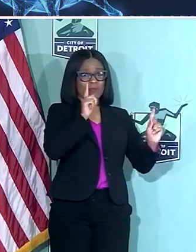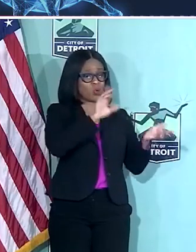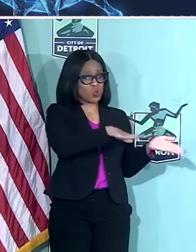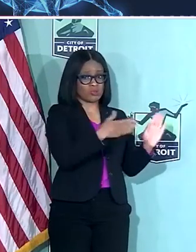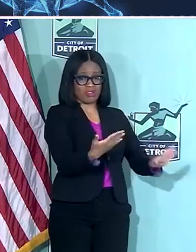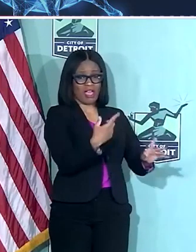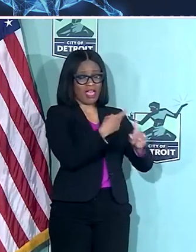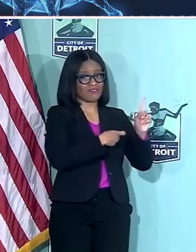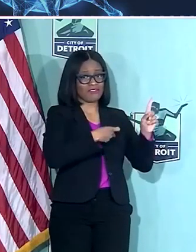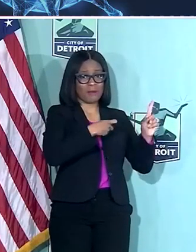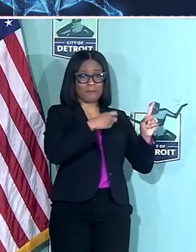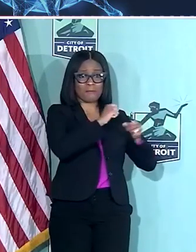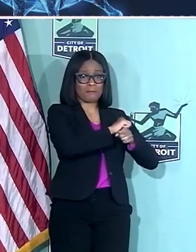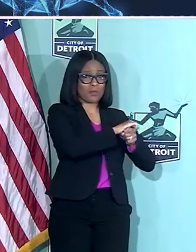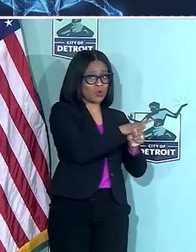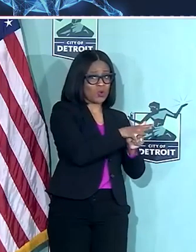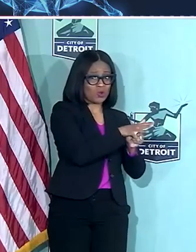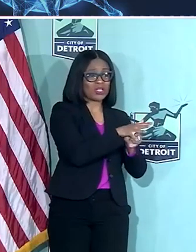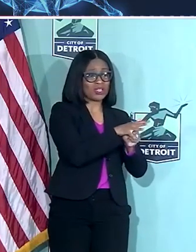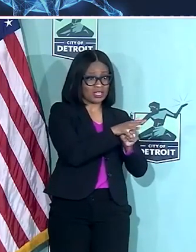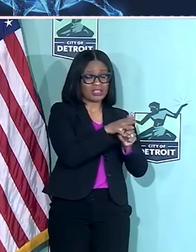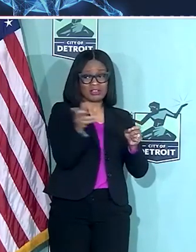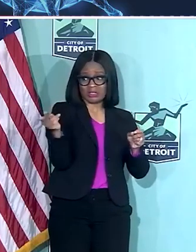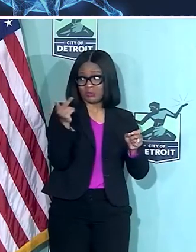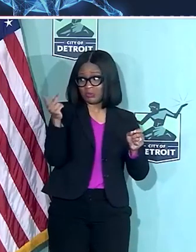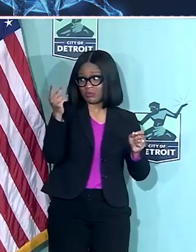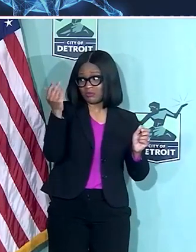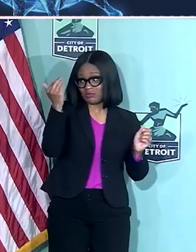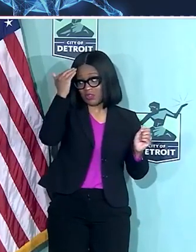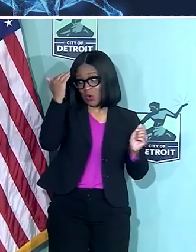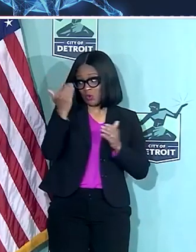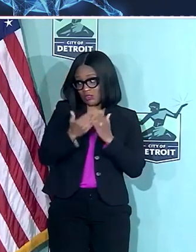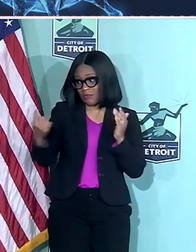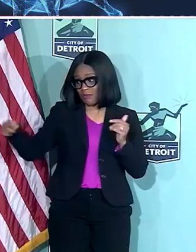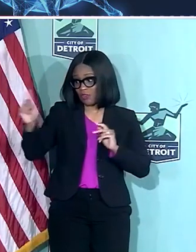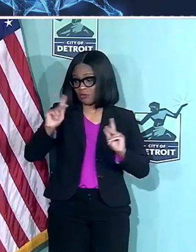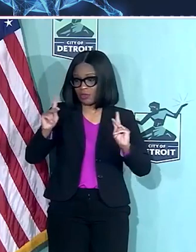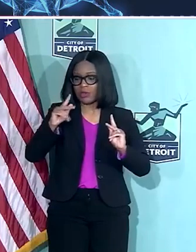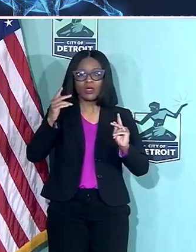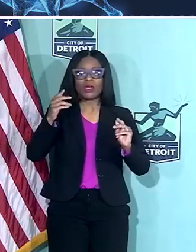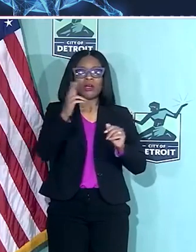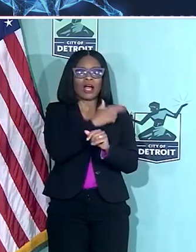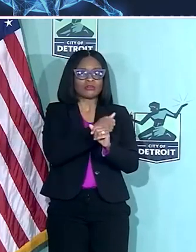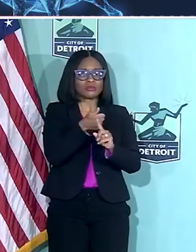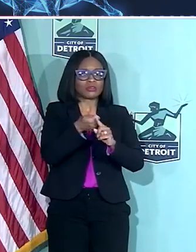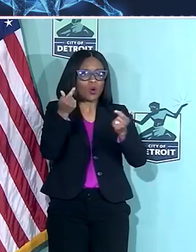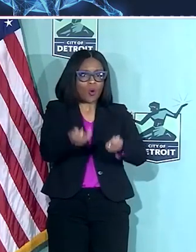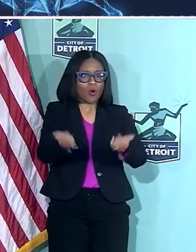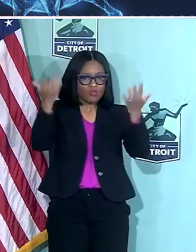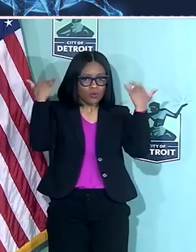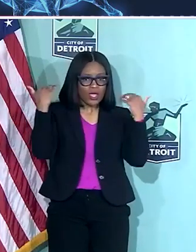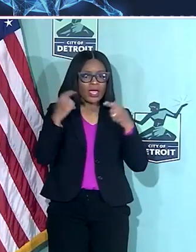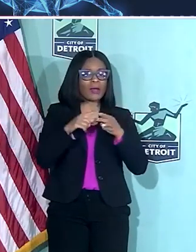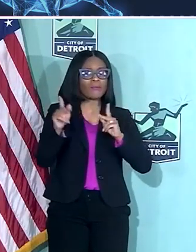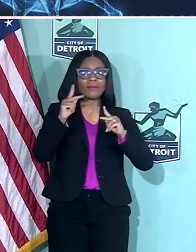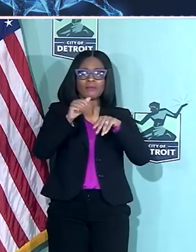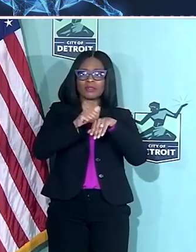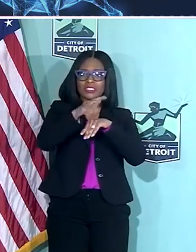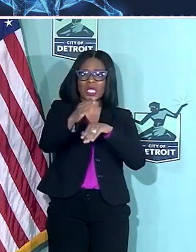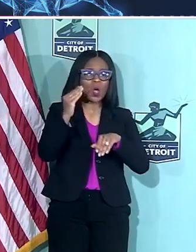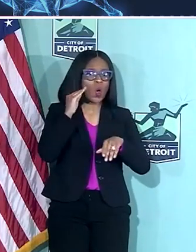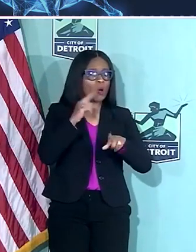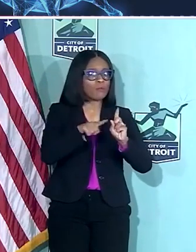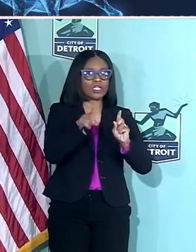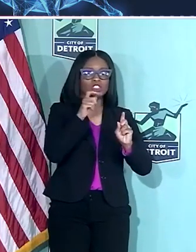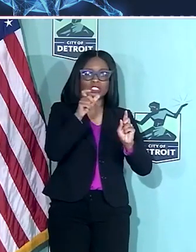them known to us. The hospitals were so overwhelmed that people were being sent home that never should have been